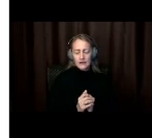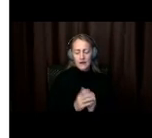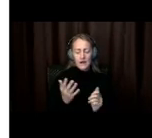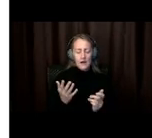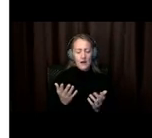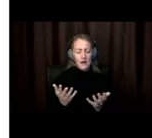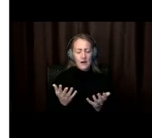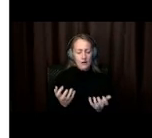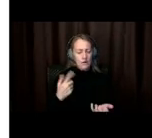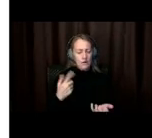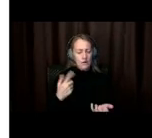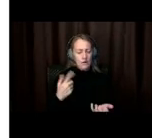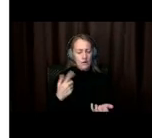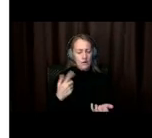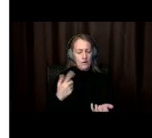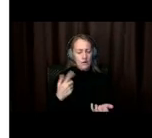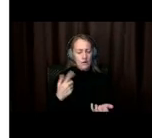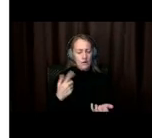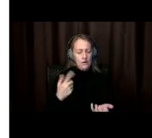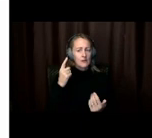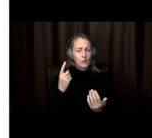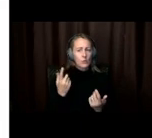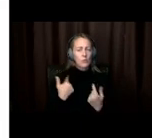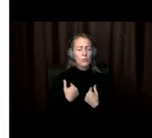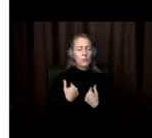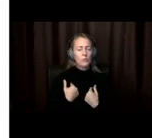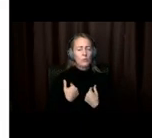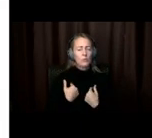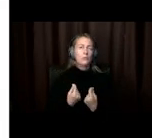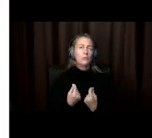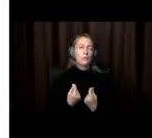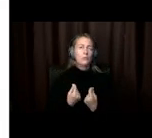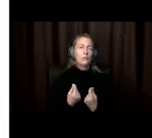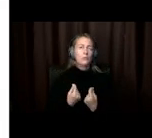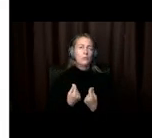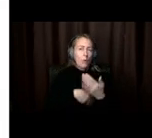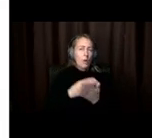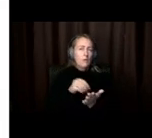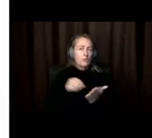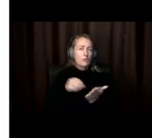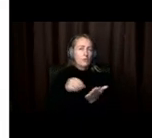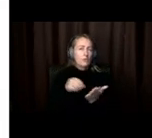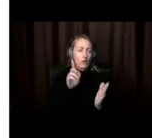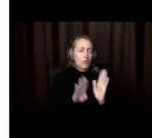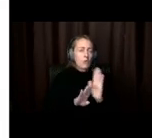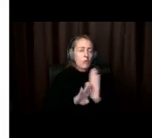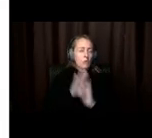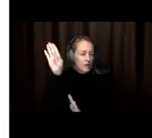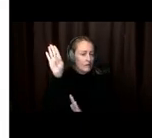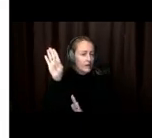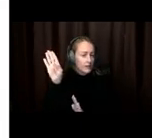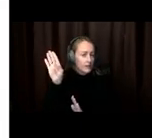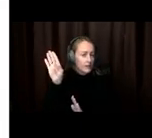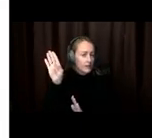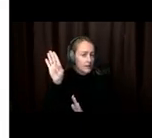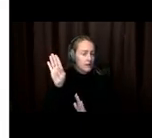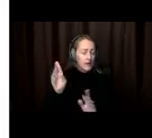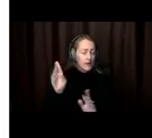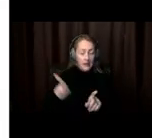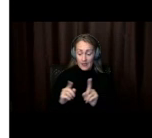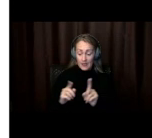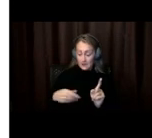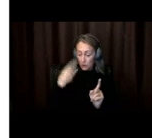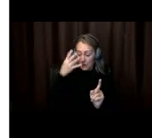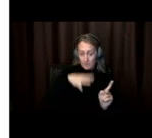what are we doing to ensure that all of our students are thriving in this environment, right? What am I doing as a white male